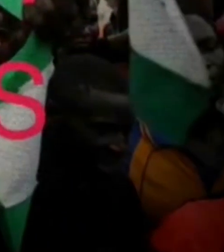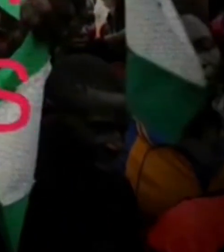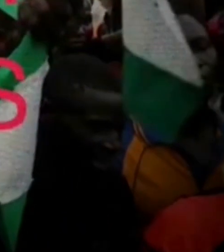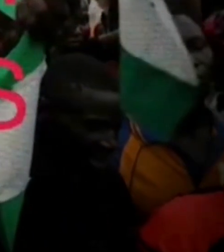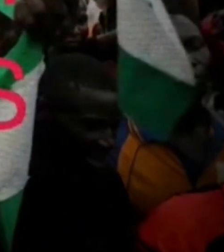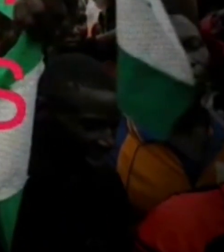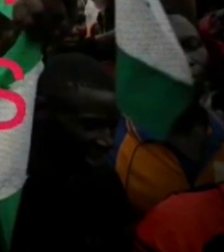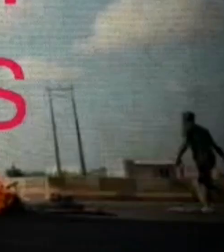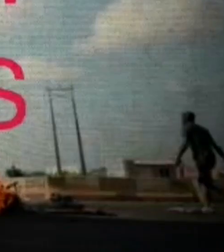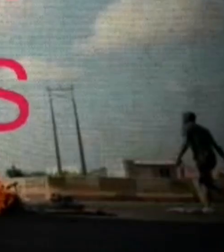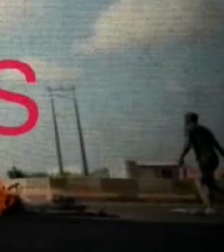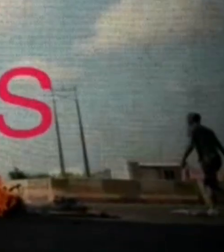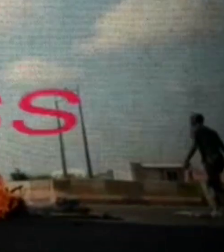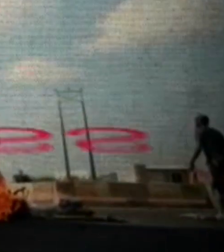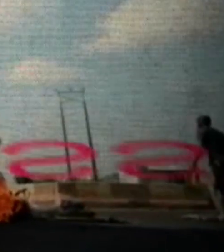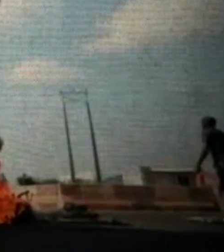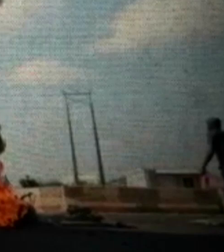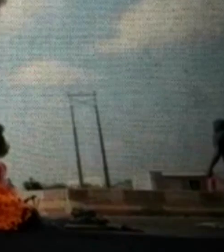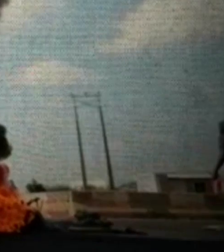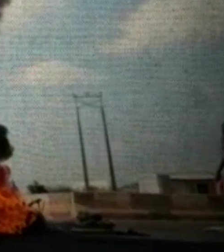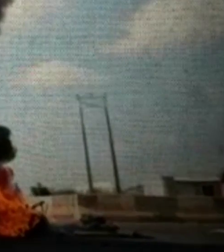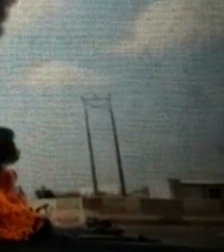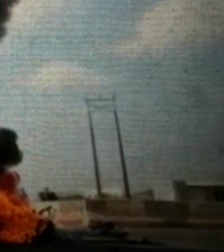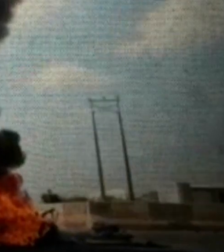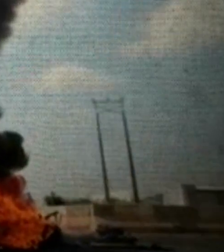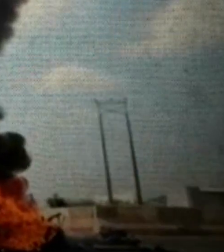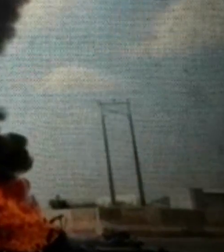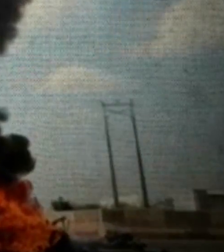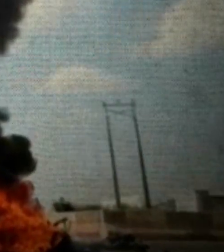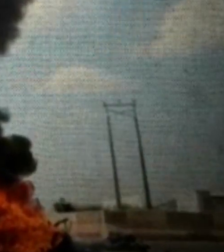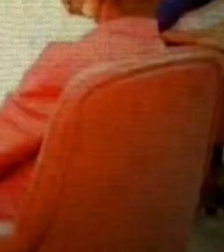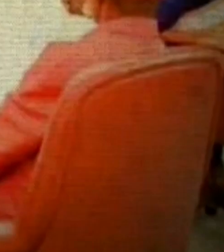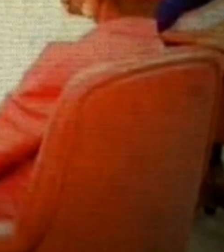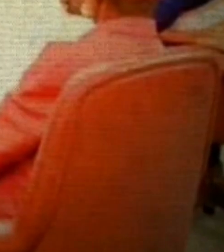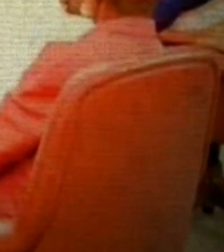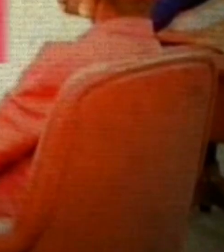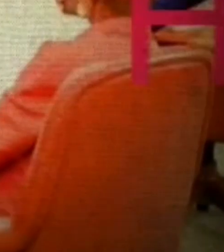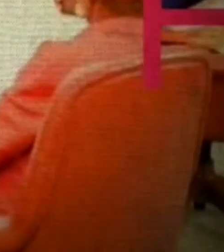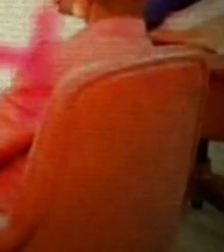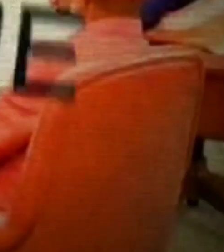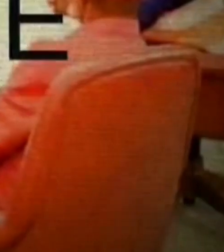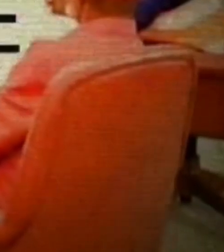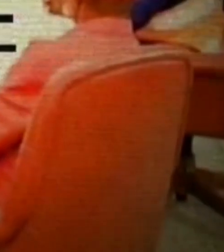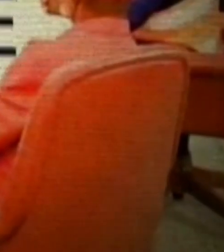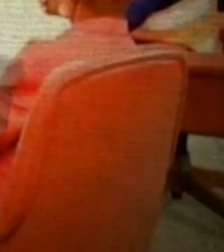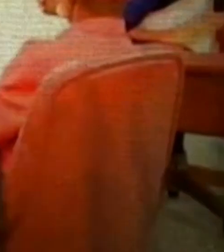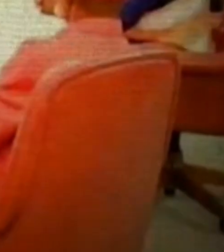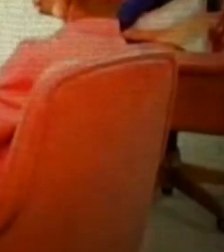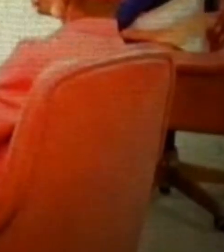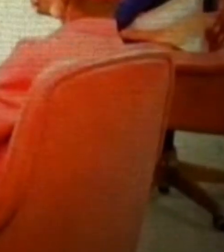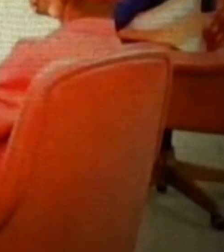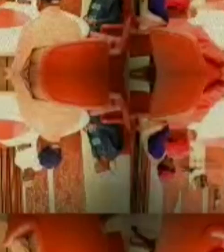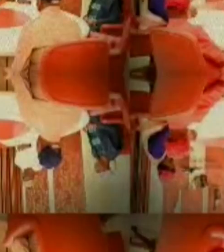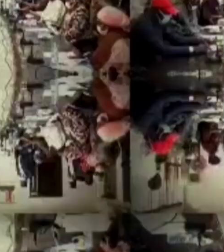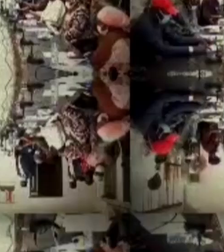ends in dialogue. But the peaceful protest is not guaranteed. Let us start with dialogue, not protest. We